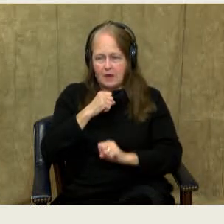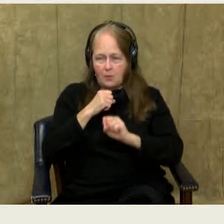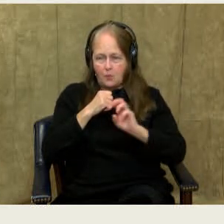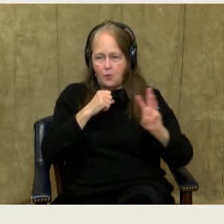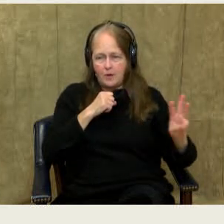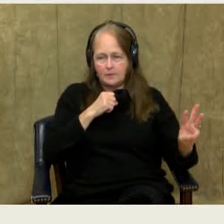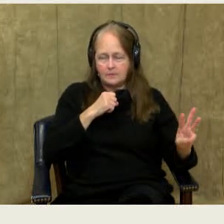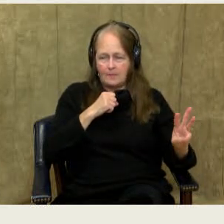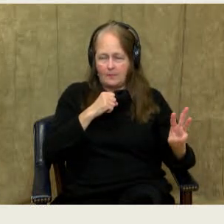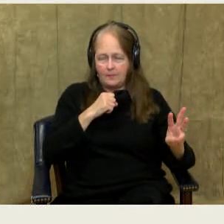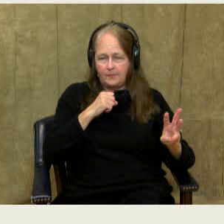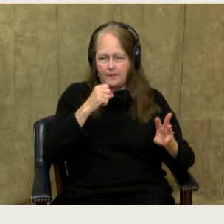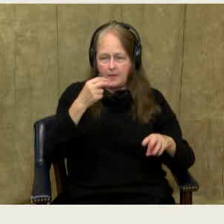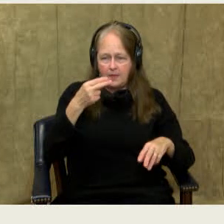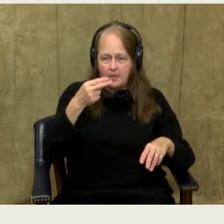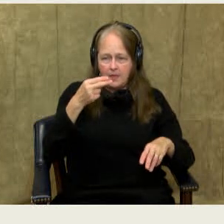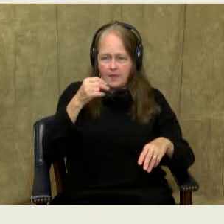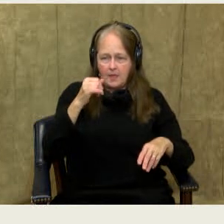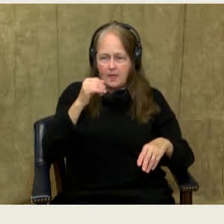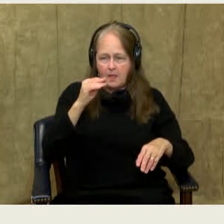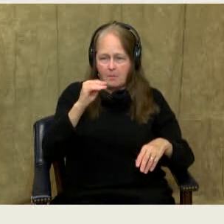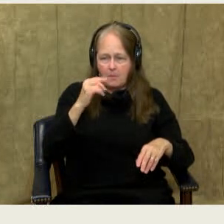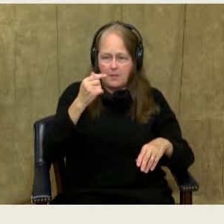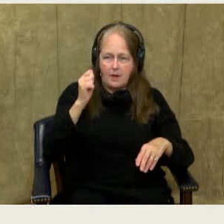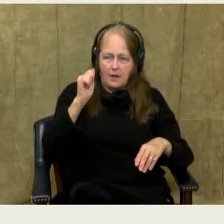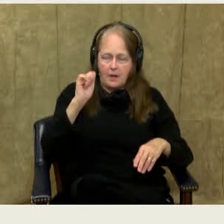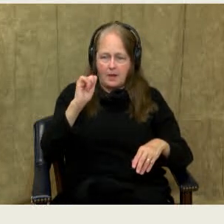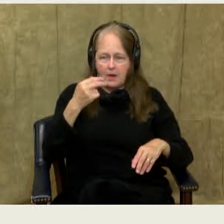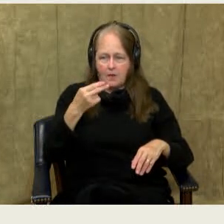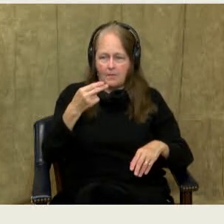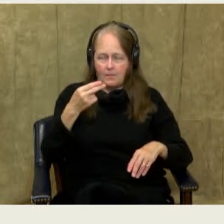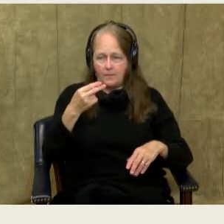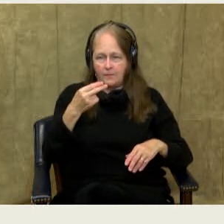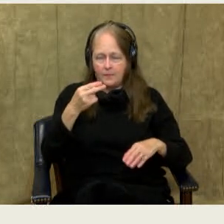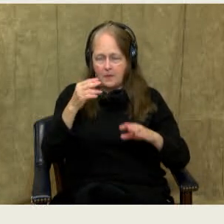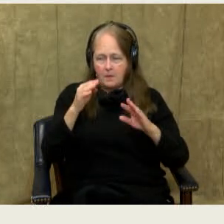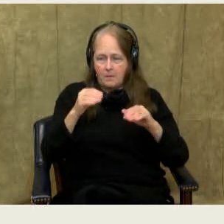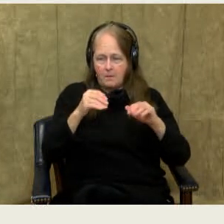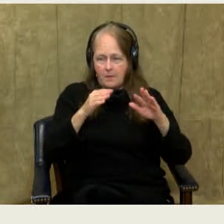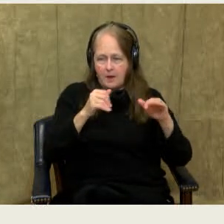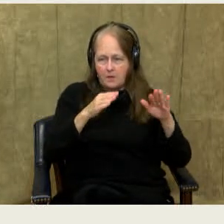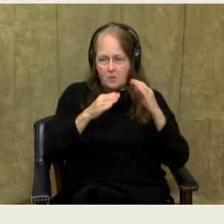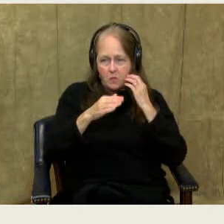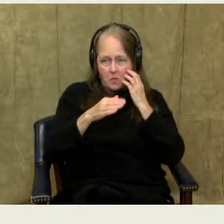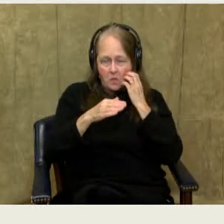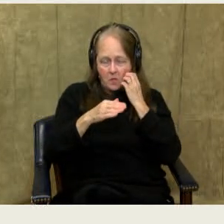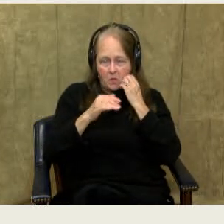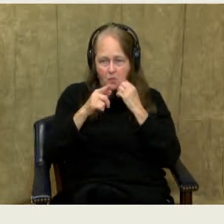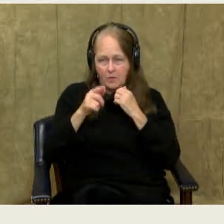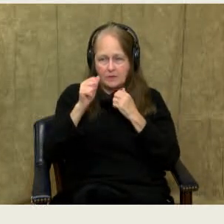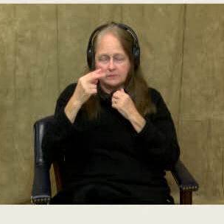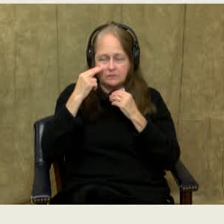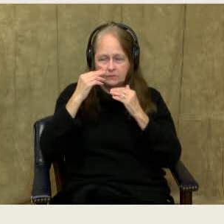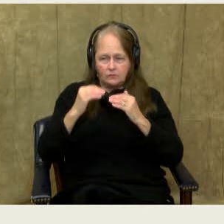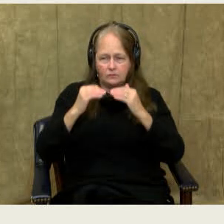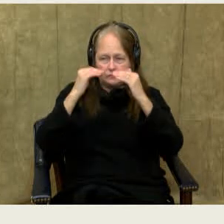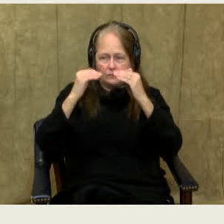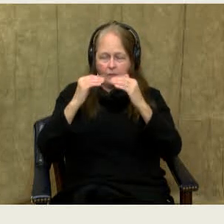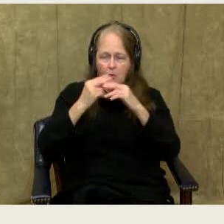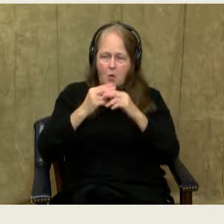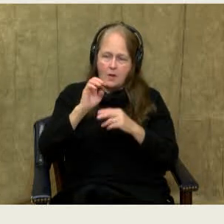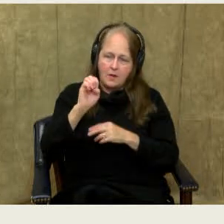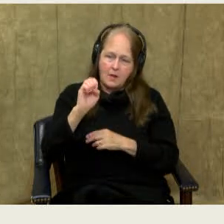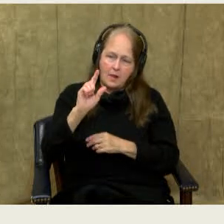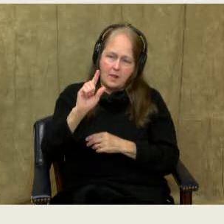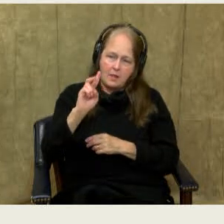mountains down there. So we know that those are the highest elevations on Earth. But just looking at this map, you can really see that most of